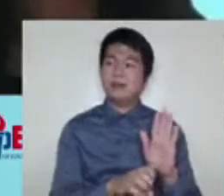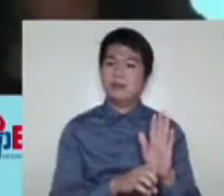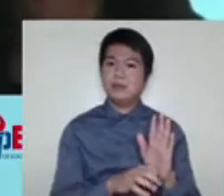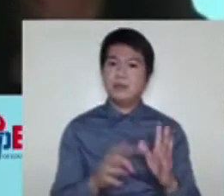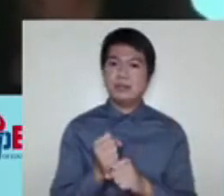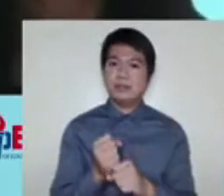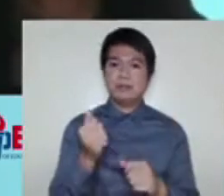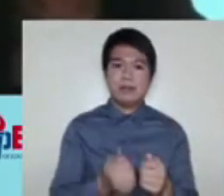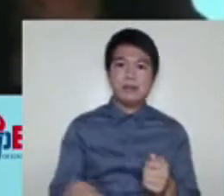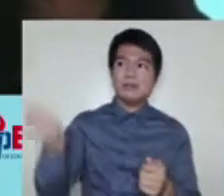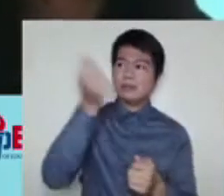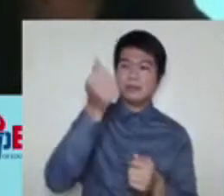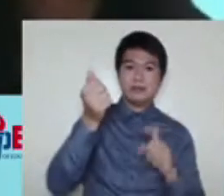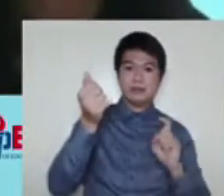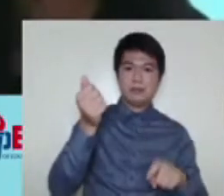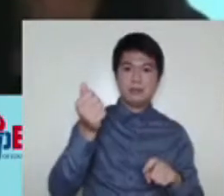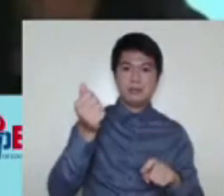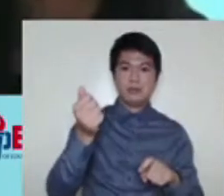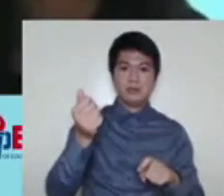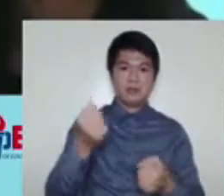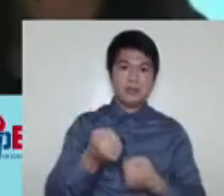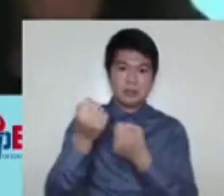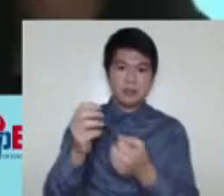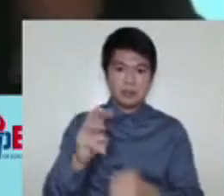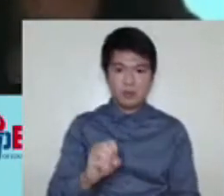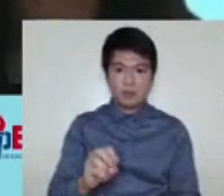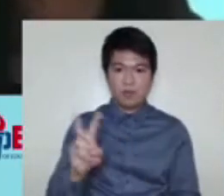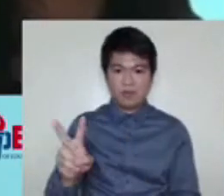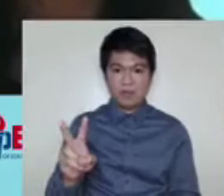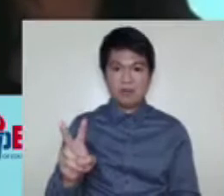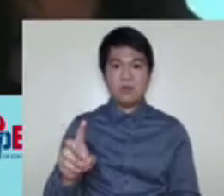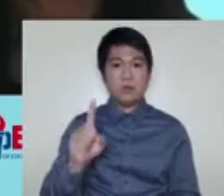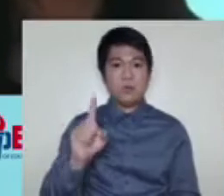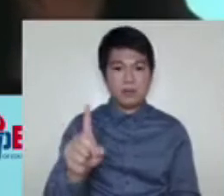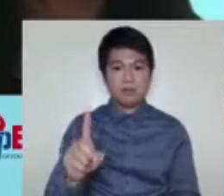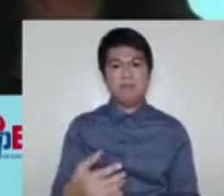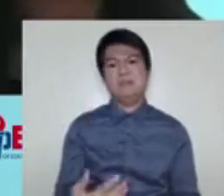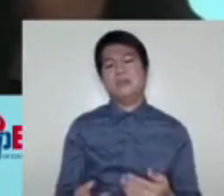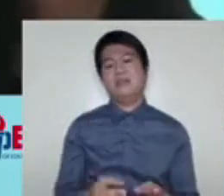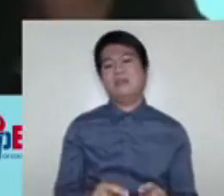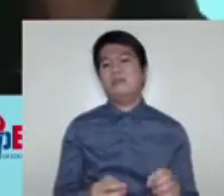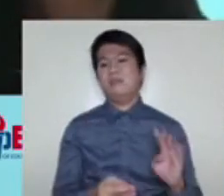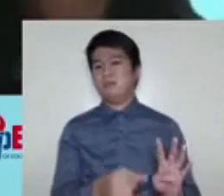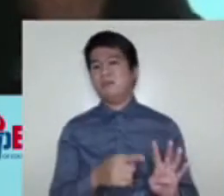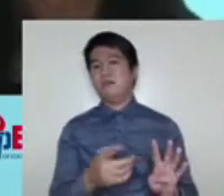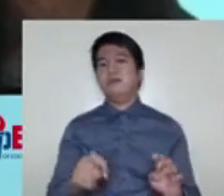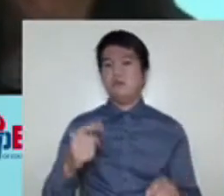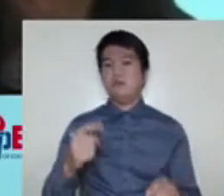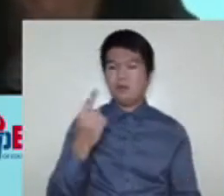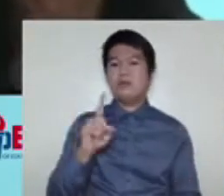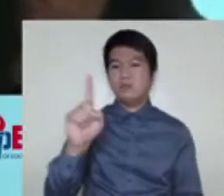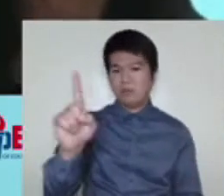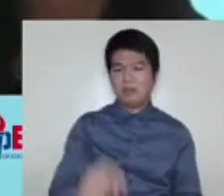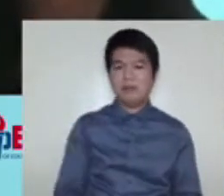to submit MOV 1. Even though you have all 4 MOVs, then it's enough for you to submit MOV 1. So there is no need